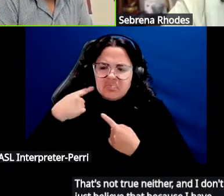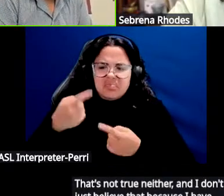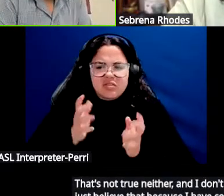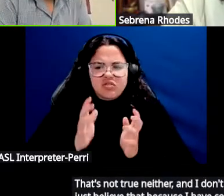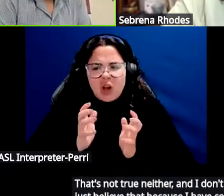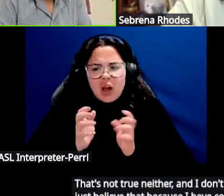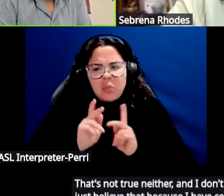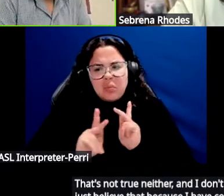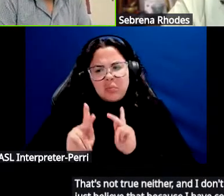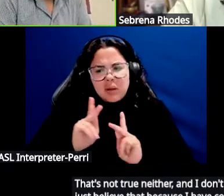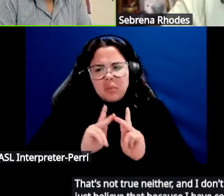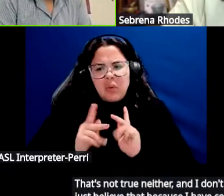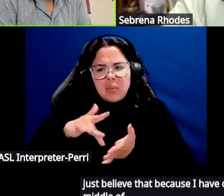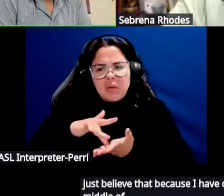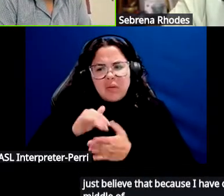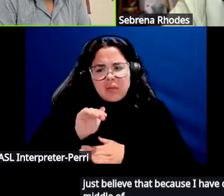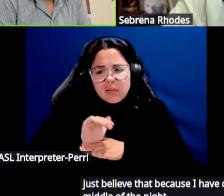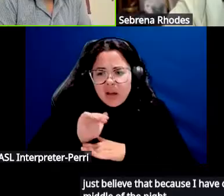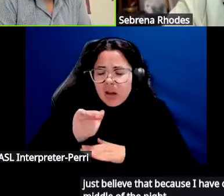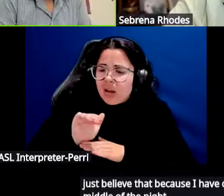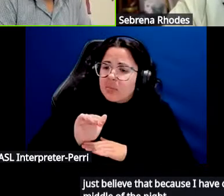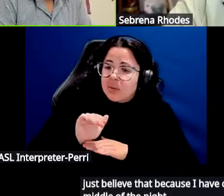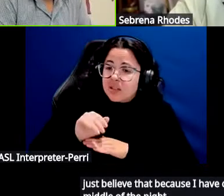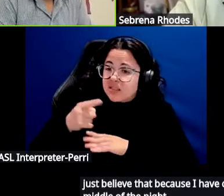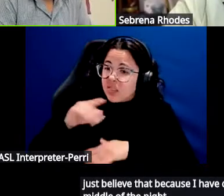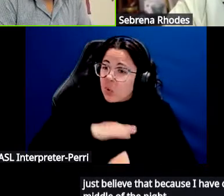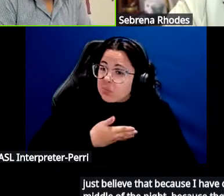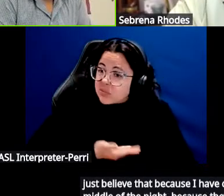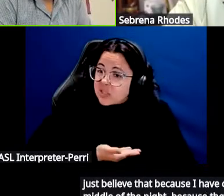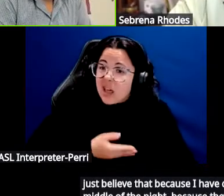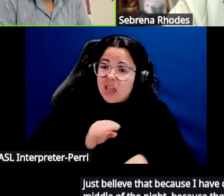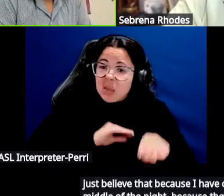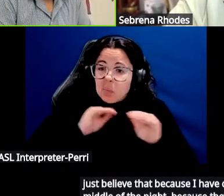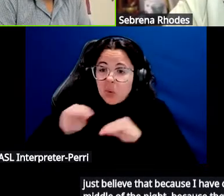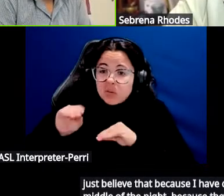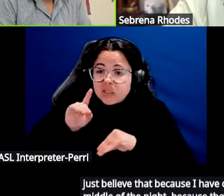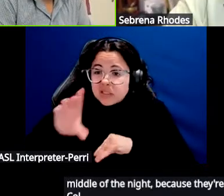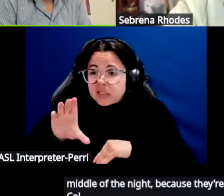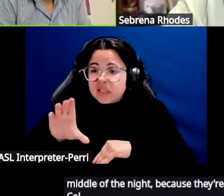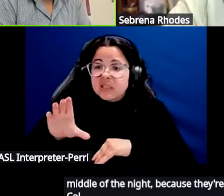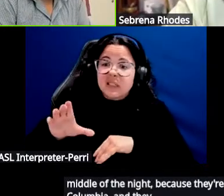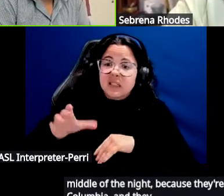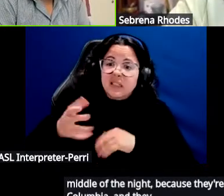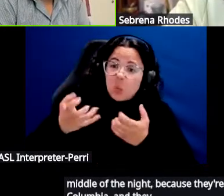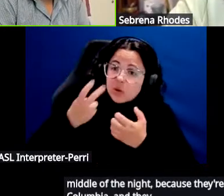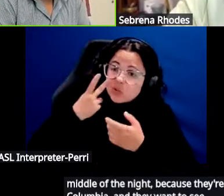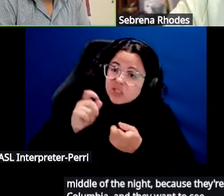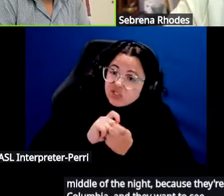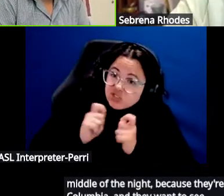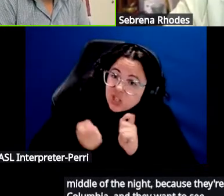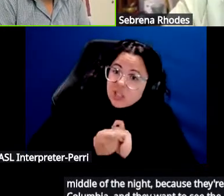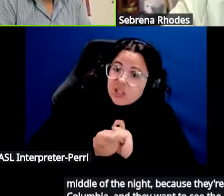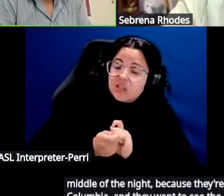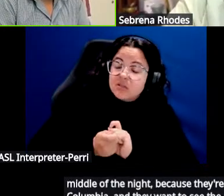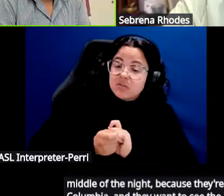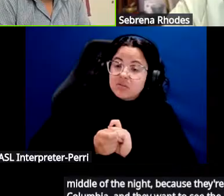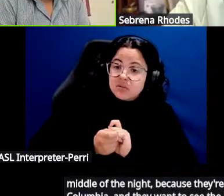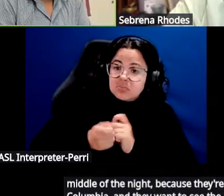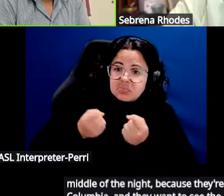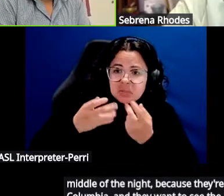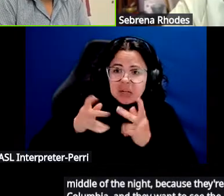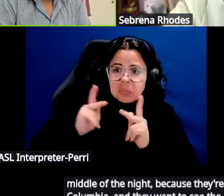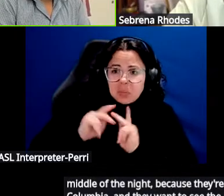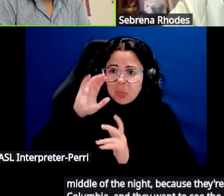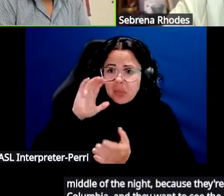a lot in the middle of the night, because they're upset, right? They moved to the District of Columbia and they want to see the change. And a lot of people